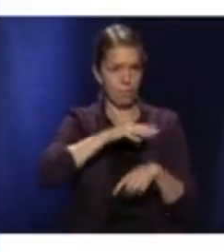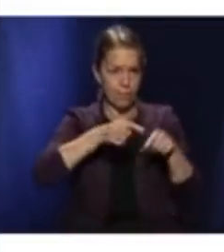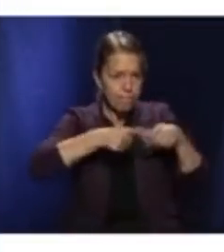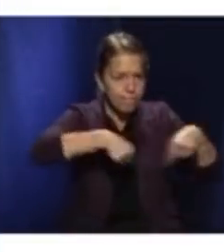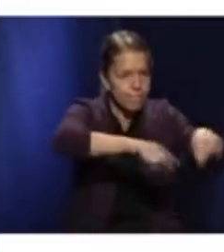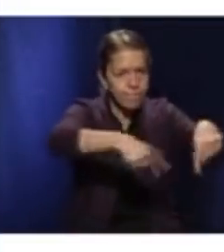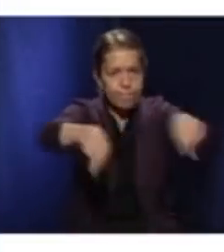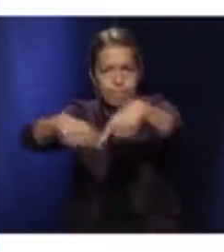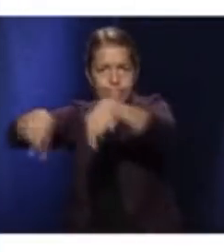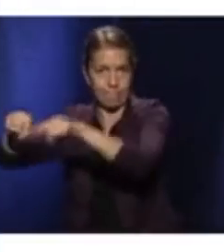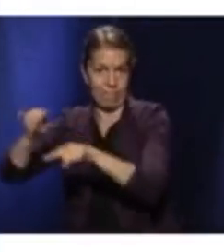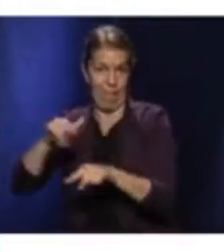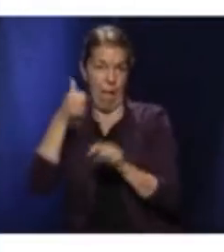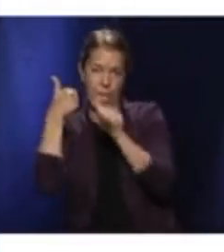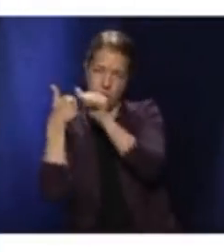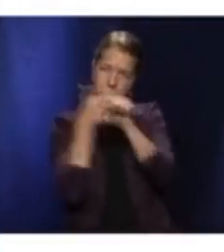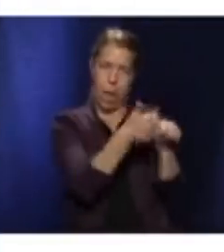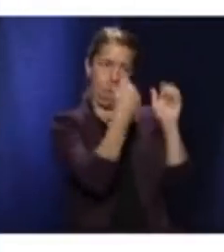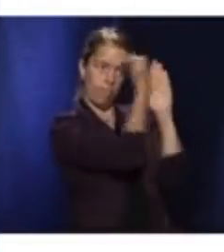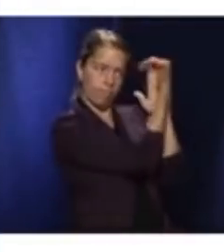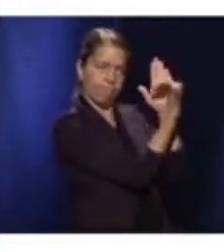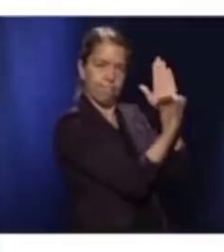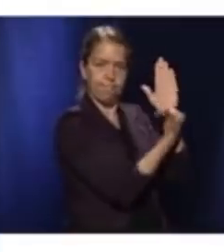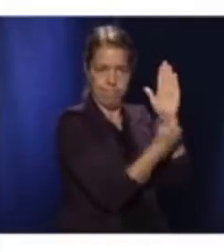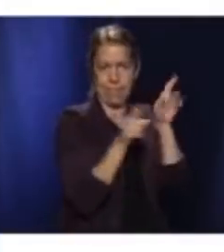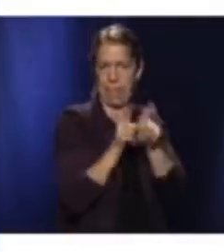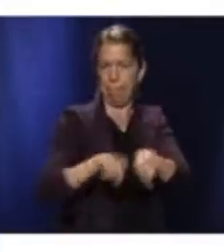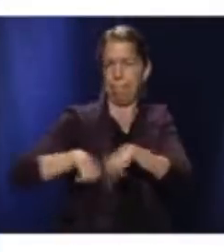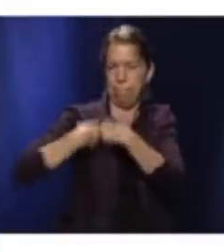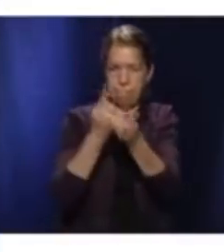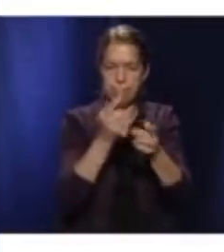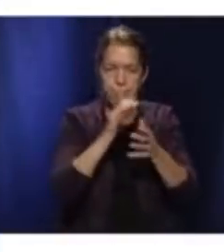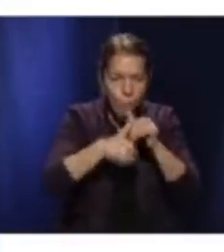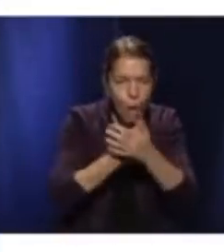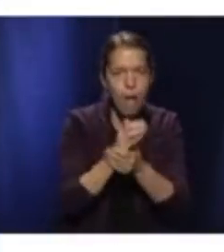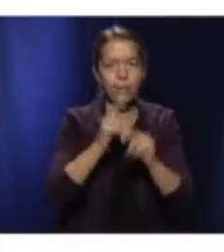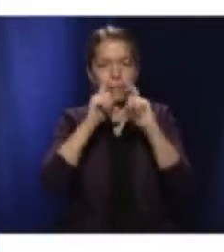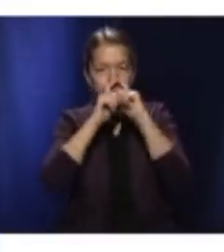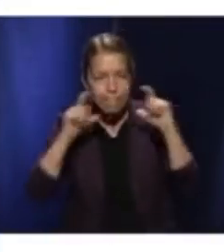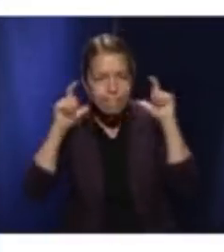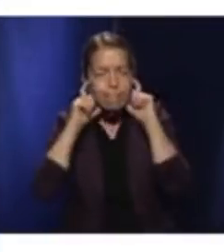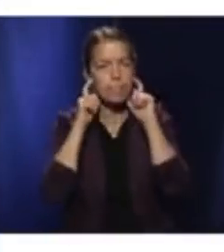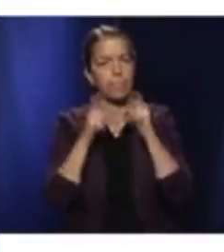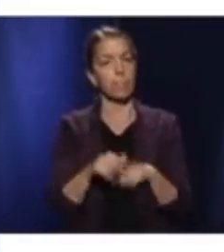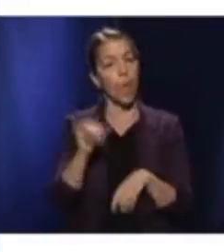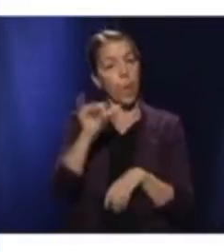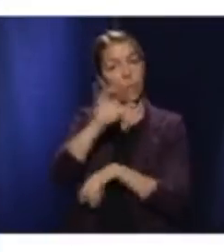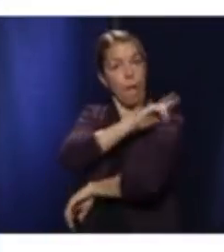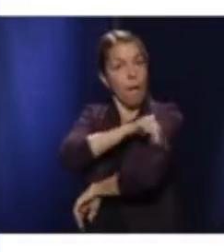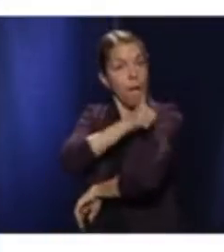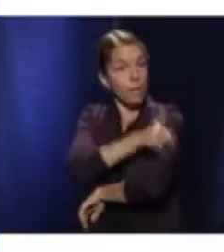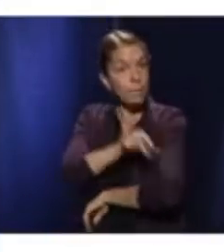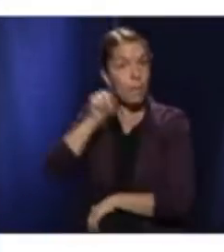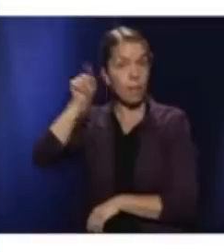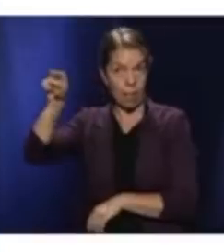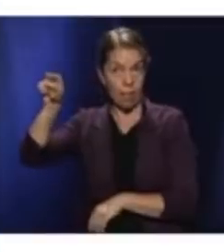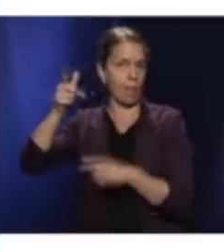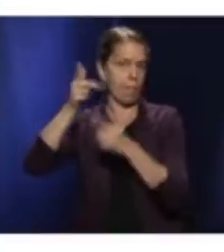include, and you've seen the slide, a green level for vigilance, a yellow levels for an early